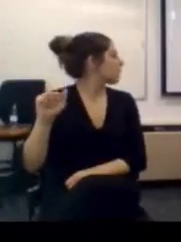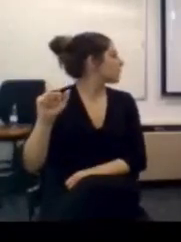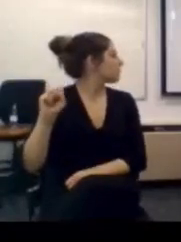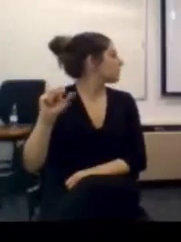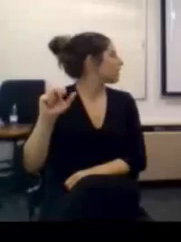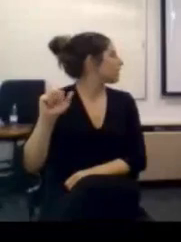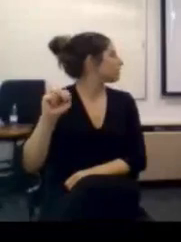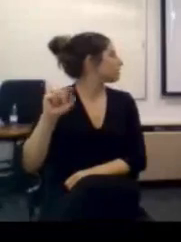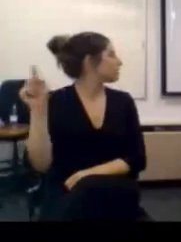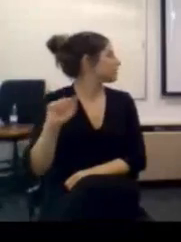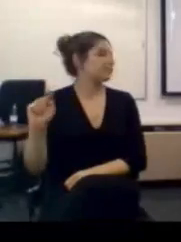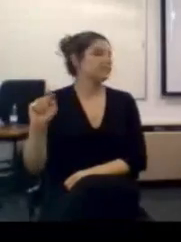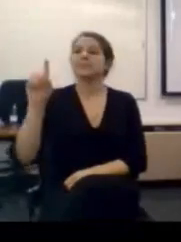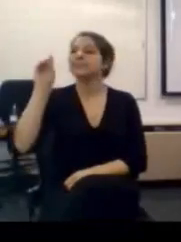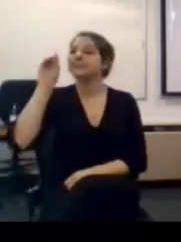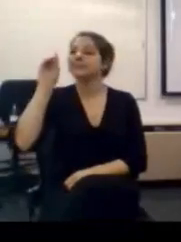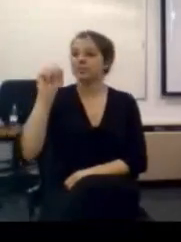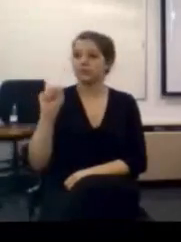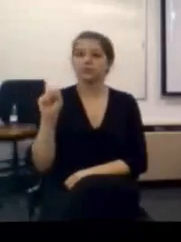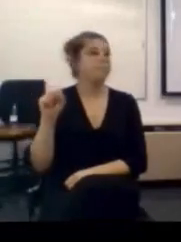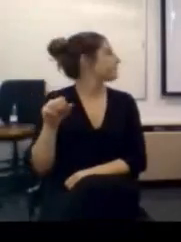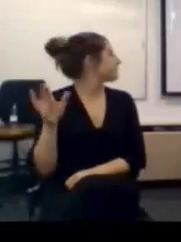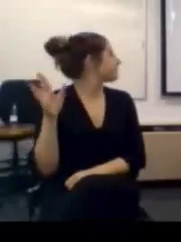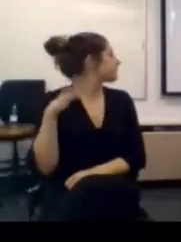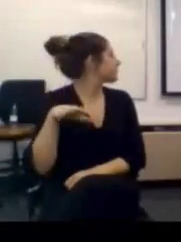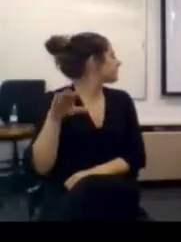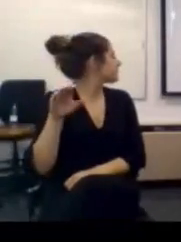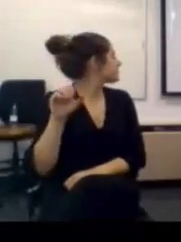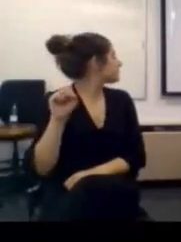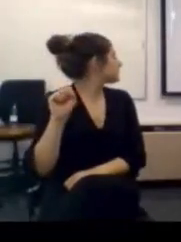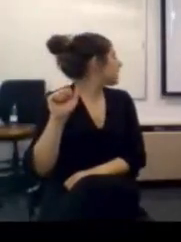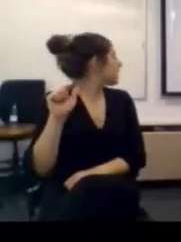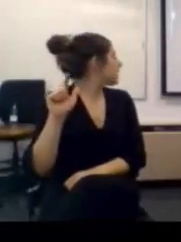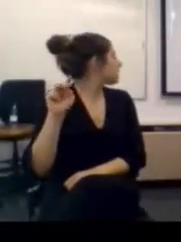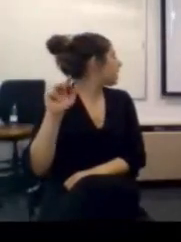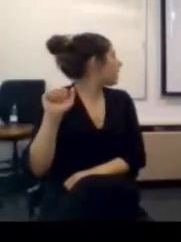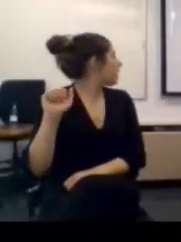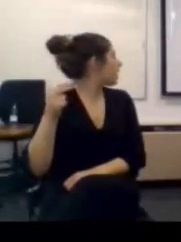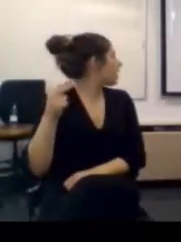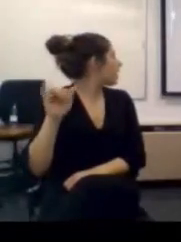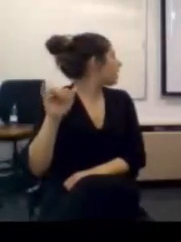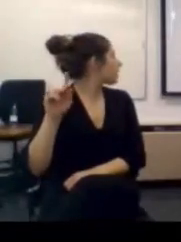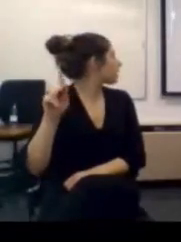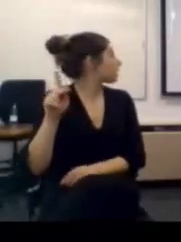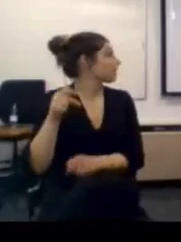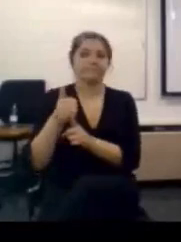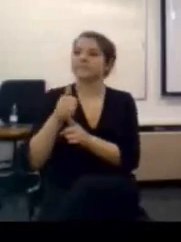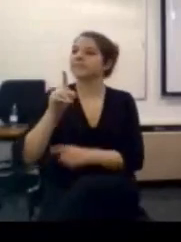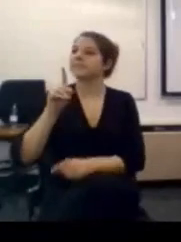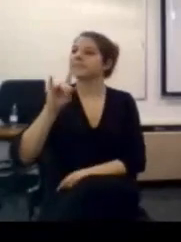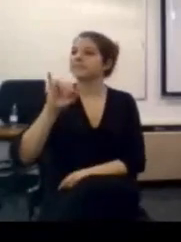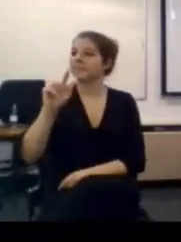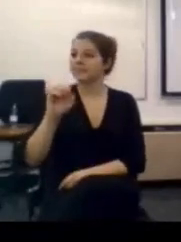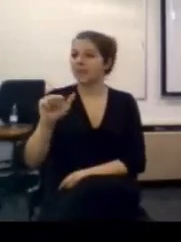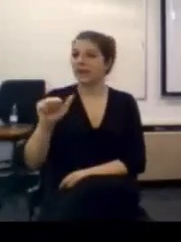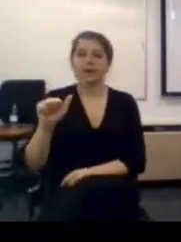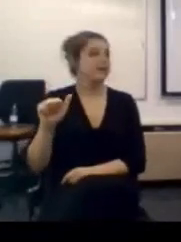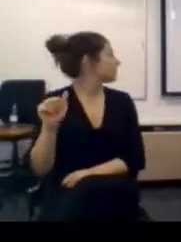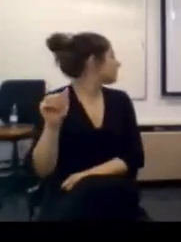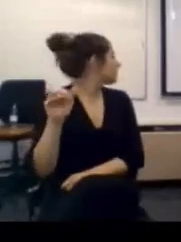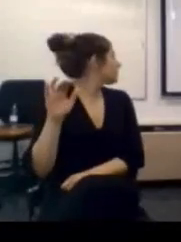Christina Sands, who has Down syndrome. Salma Hayek, who has